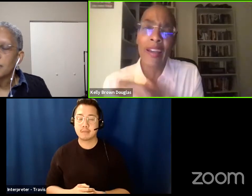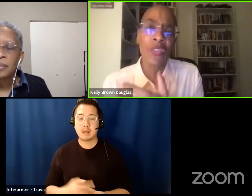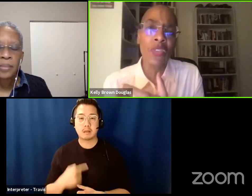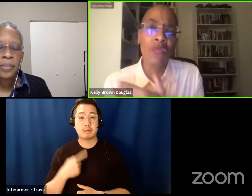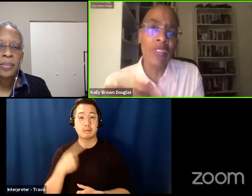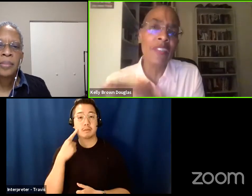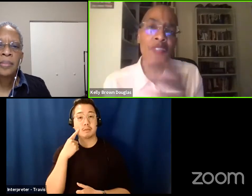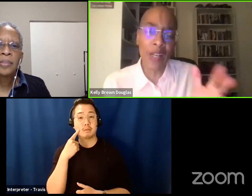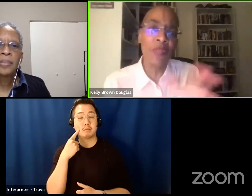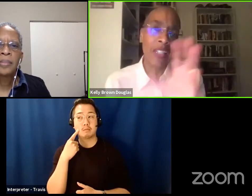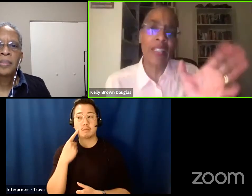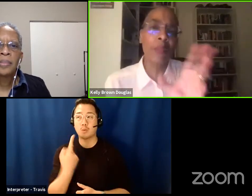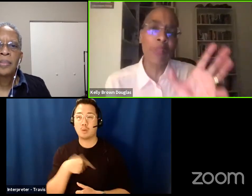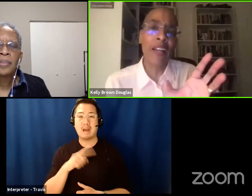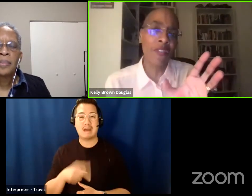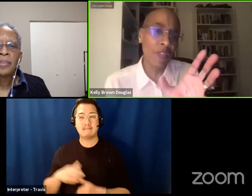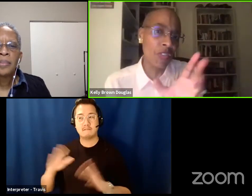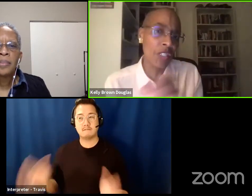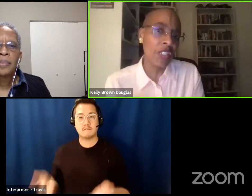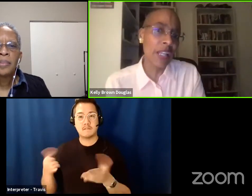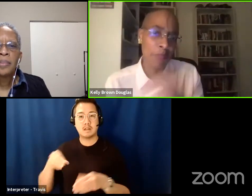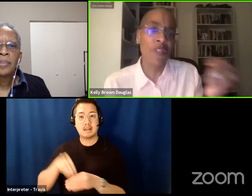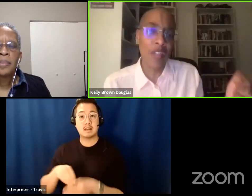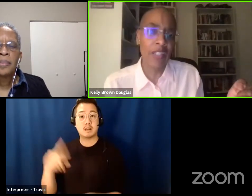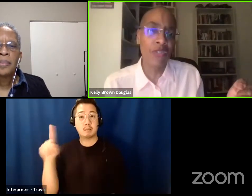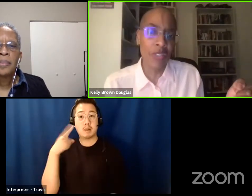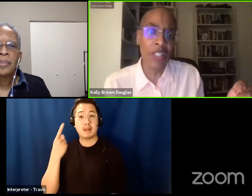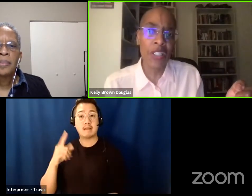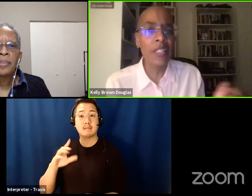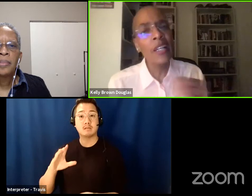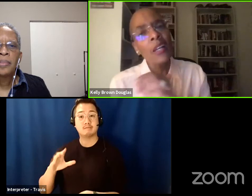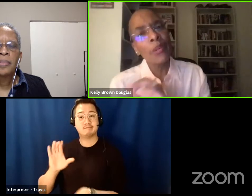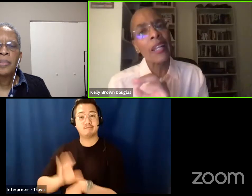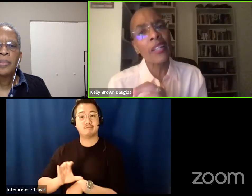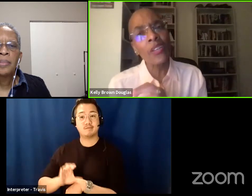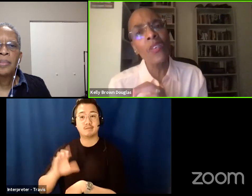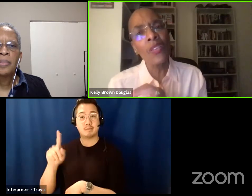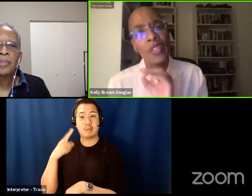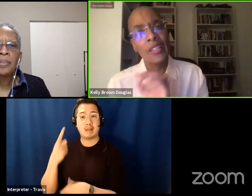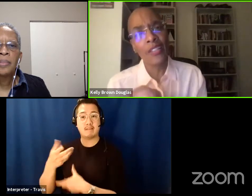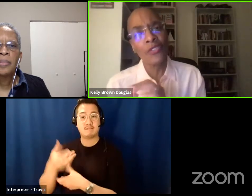that we have to lift up, say, in the Black faith tradition, that prophetic tradition.